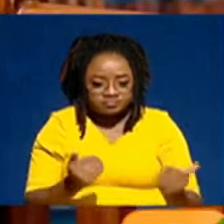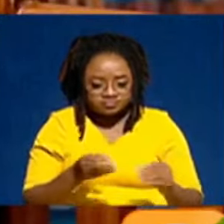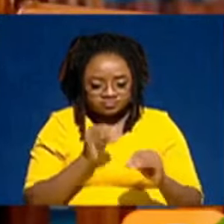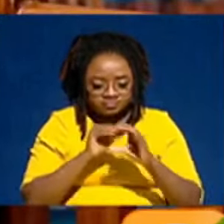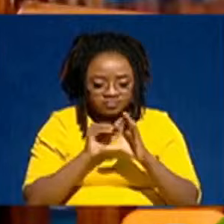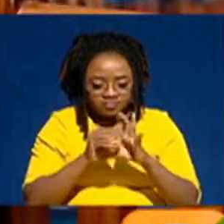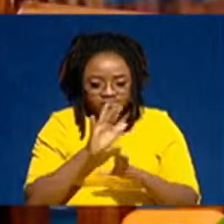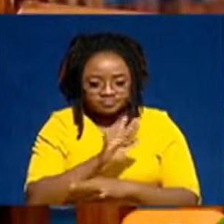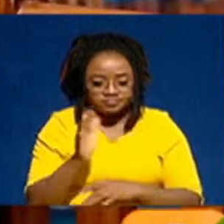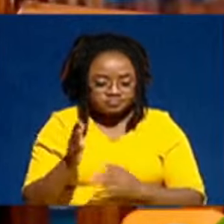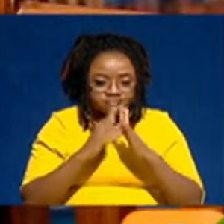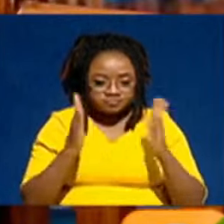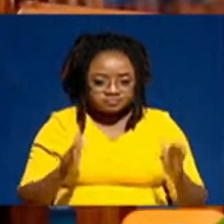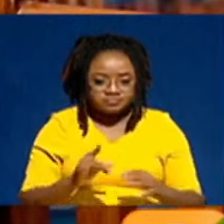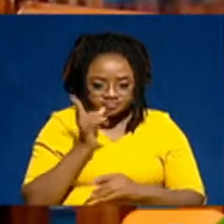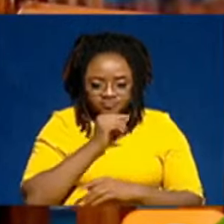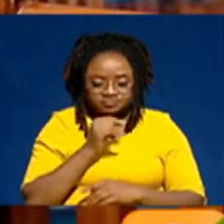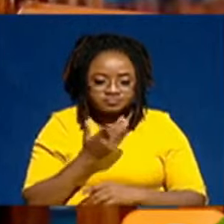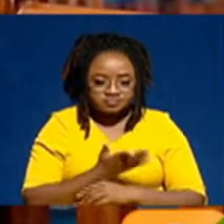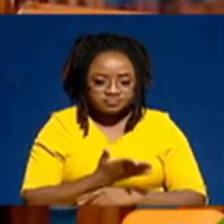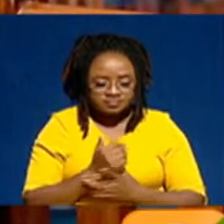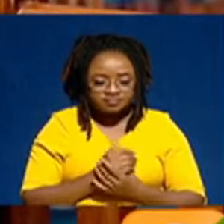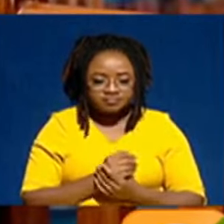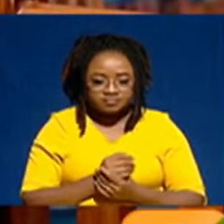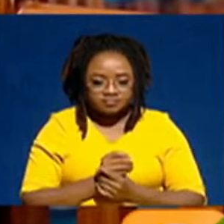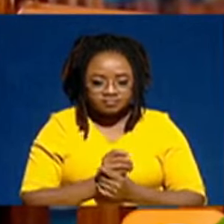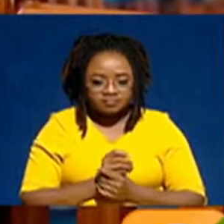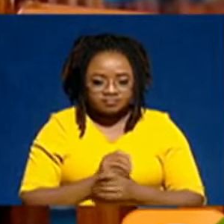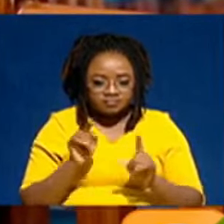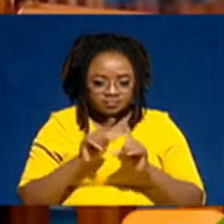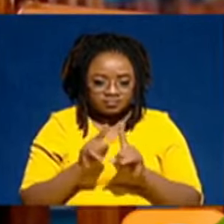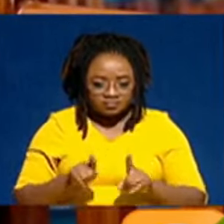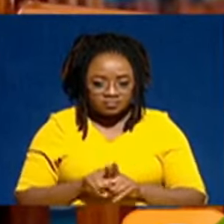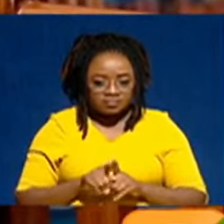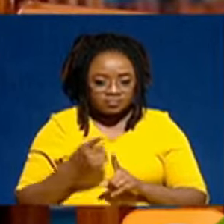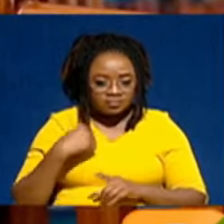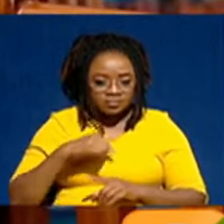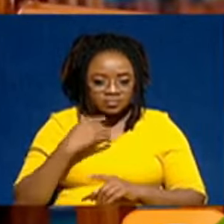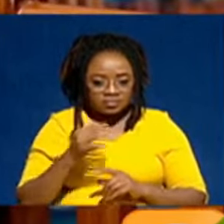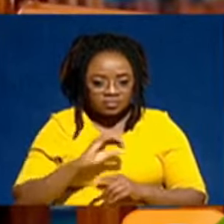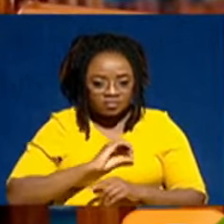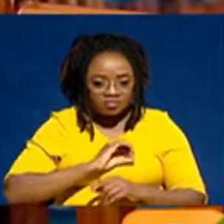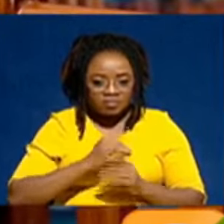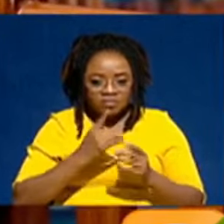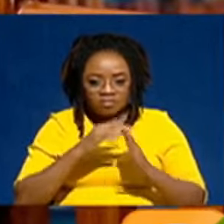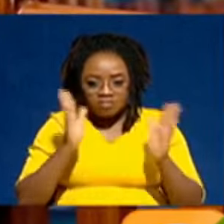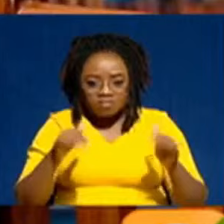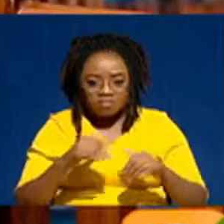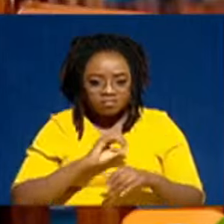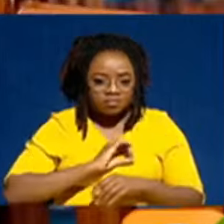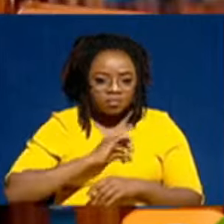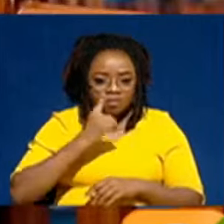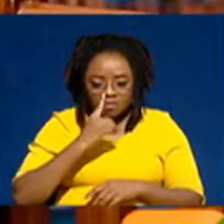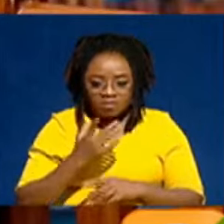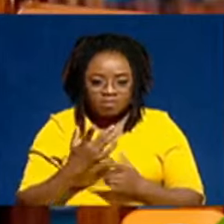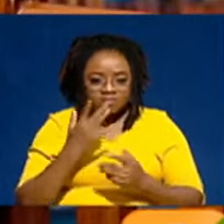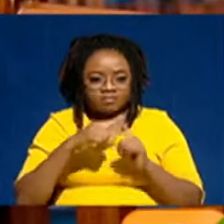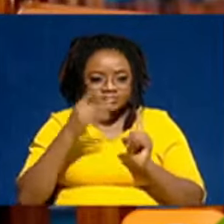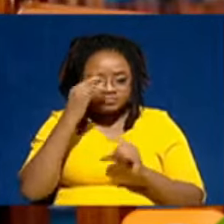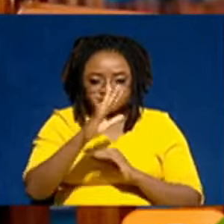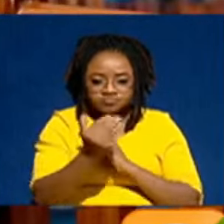own house. I'm already paying mortgage for my own house. I already have a house and own a home. Why do I need to, to have